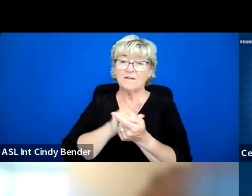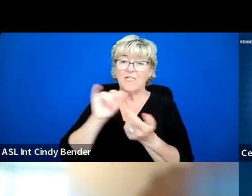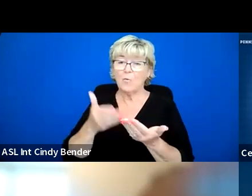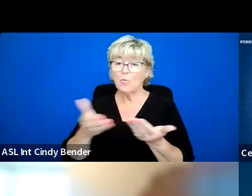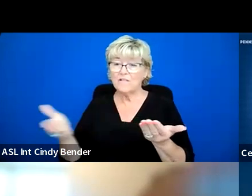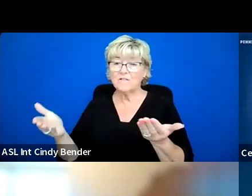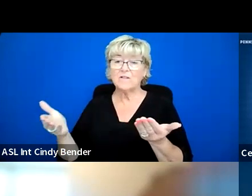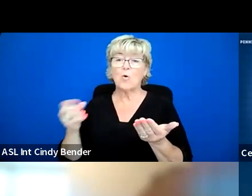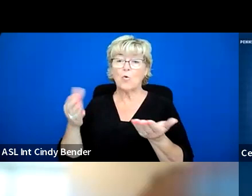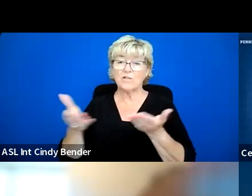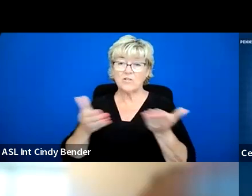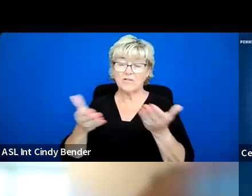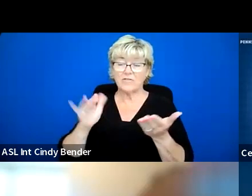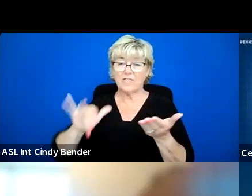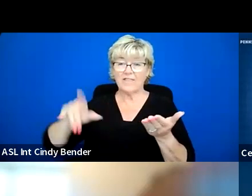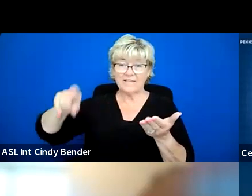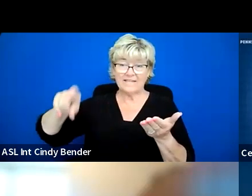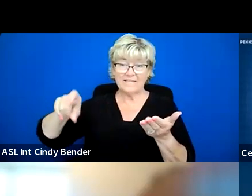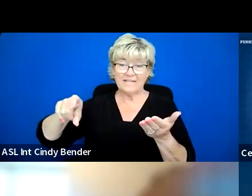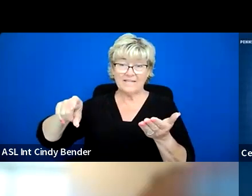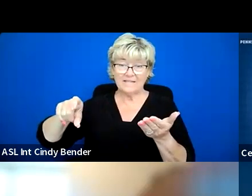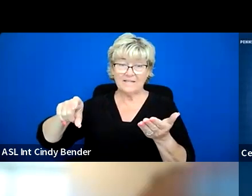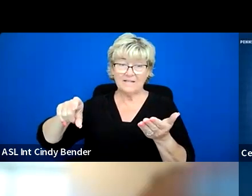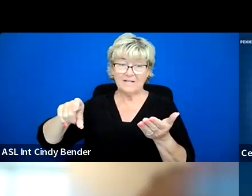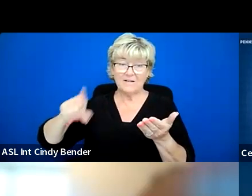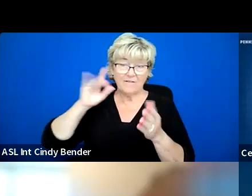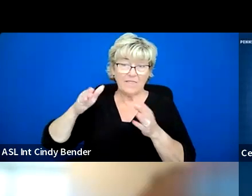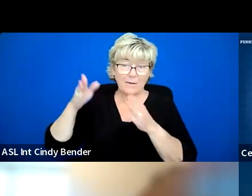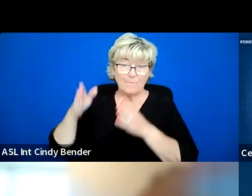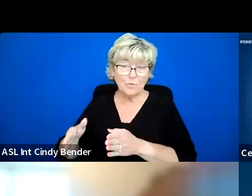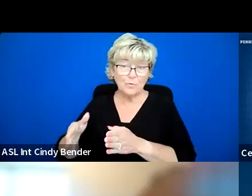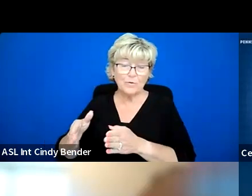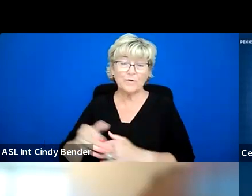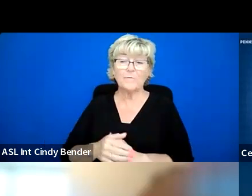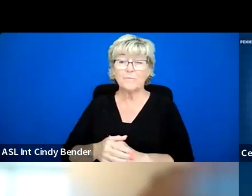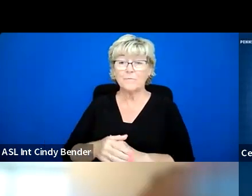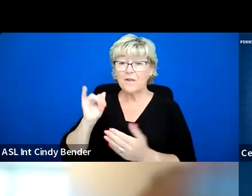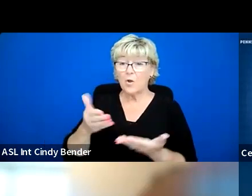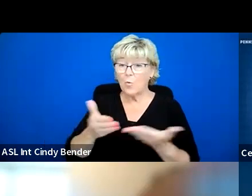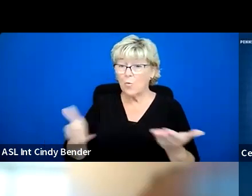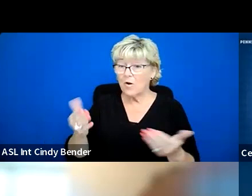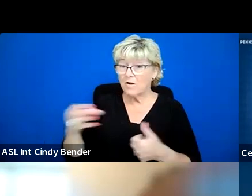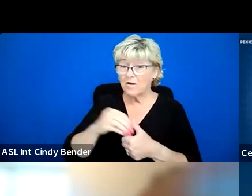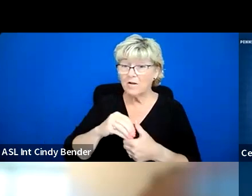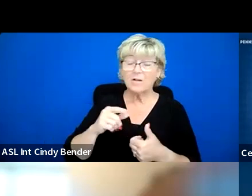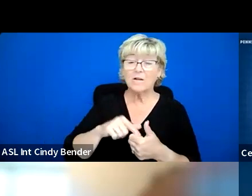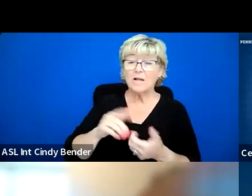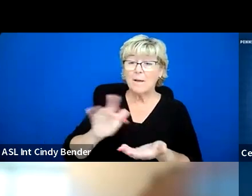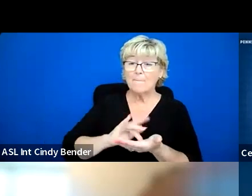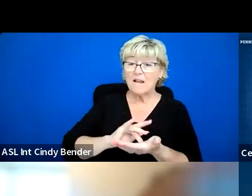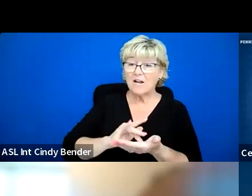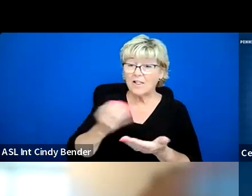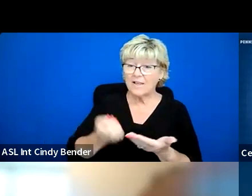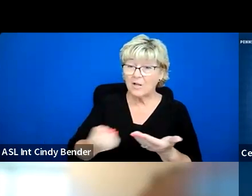or the service that is needed for the individual. And so these resources can include durable medical equipment